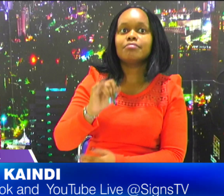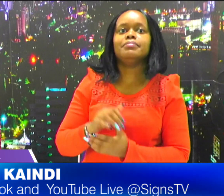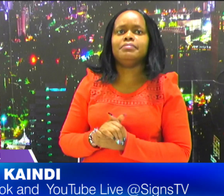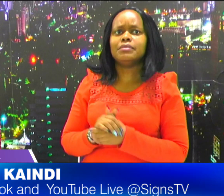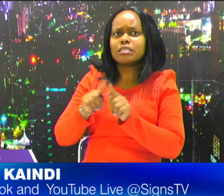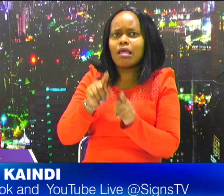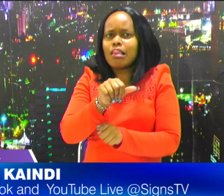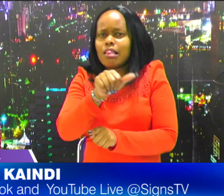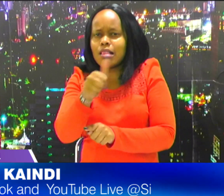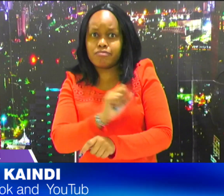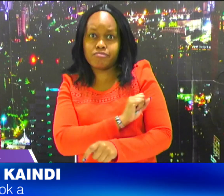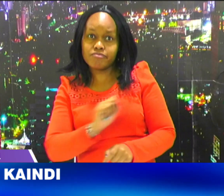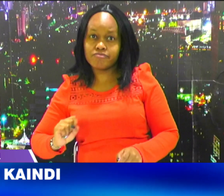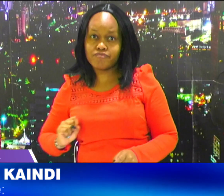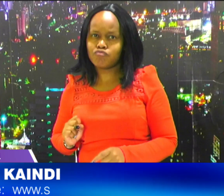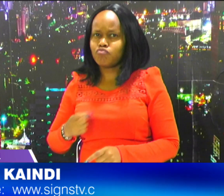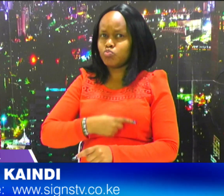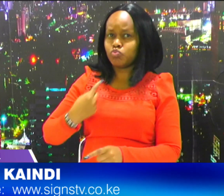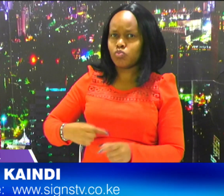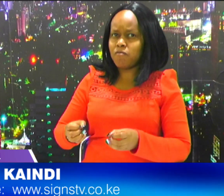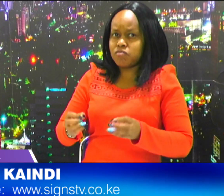Xi Jinping